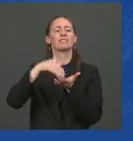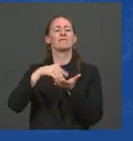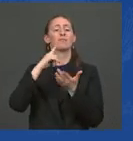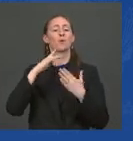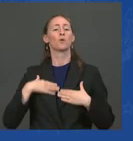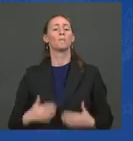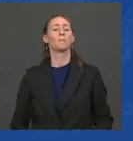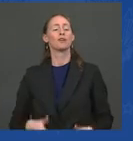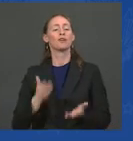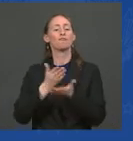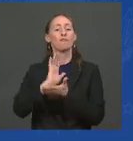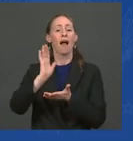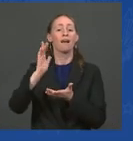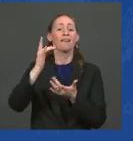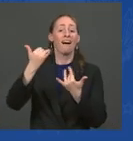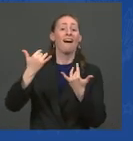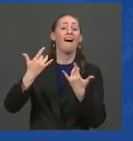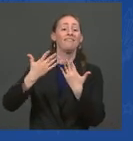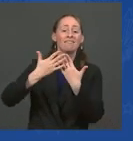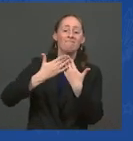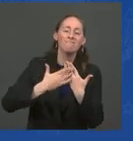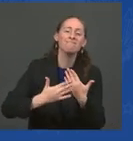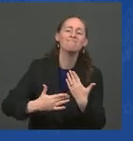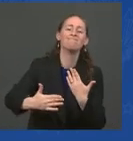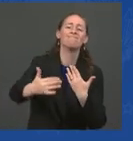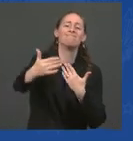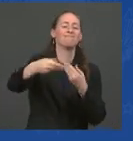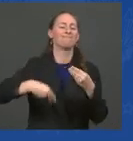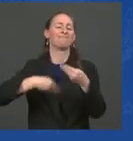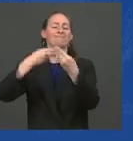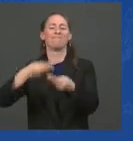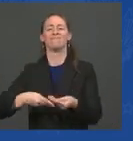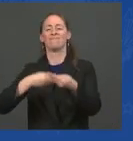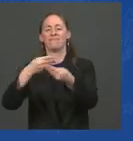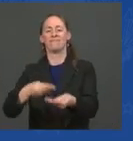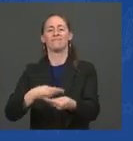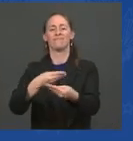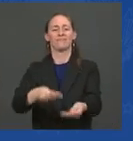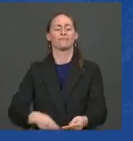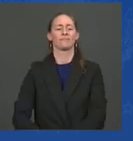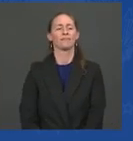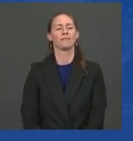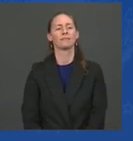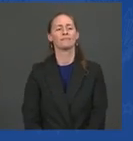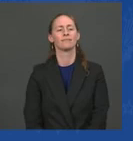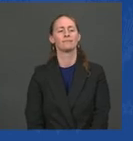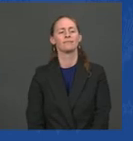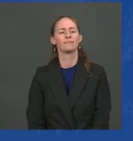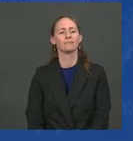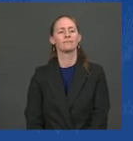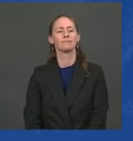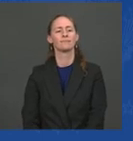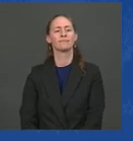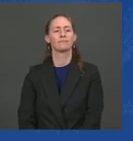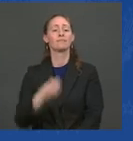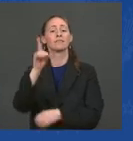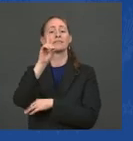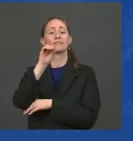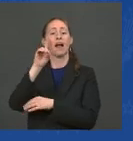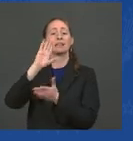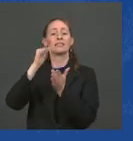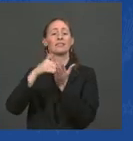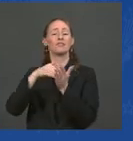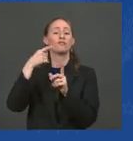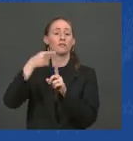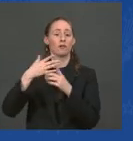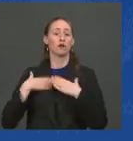the future and for the truth. So as we rededicate the Dodd Center for Human Rights to honor the legacies of both father